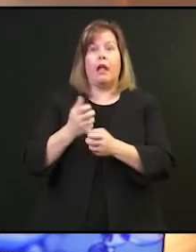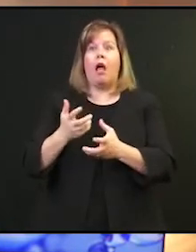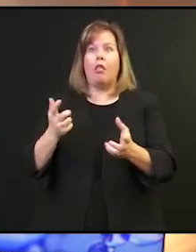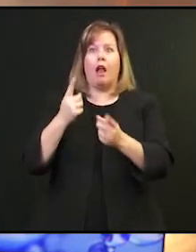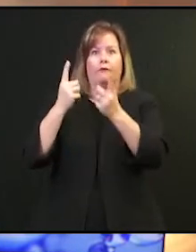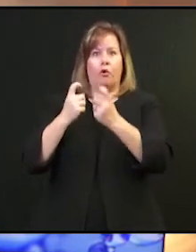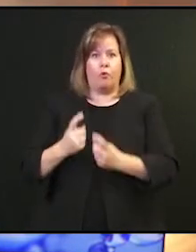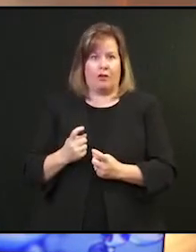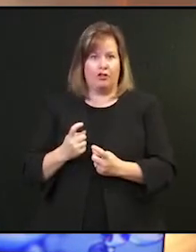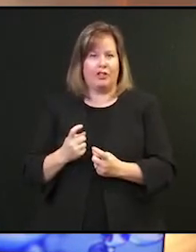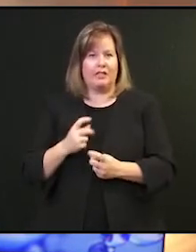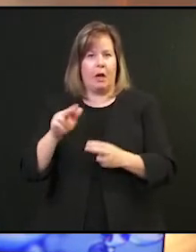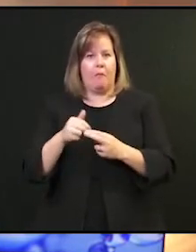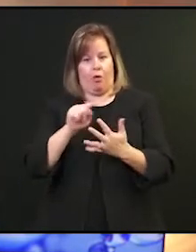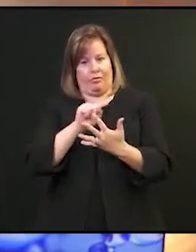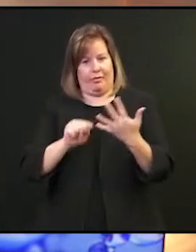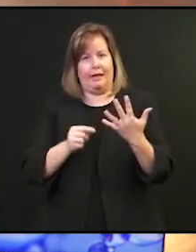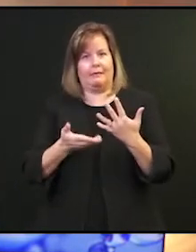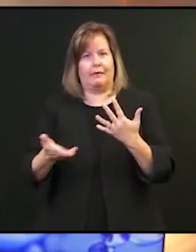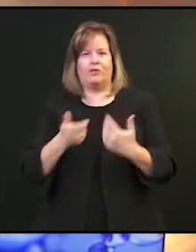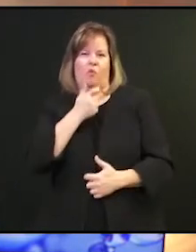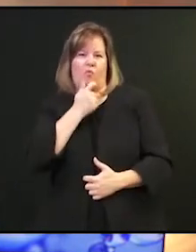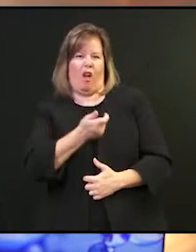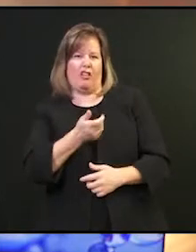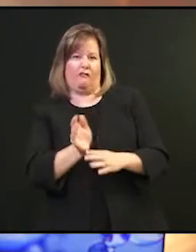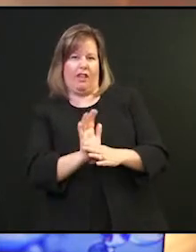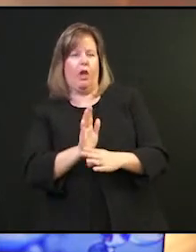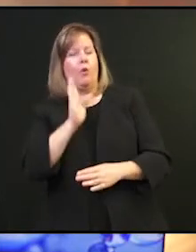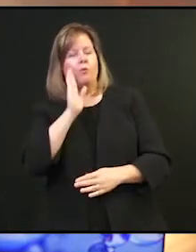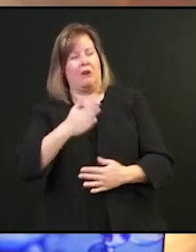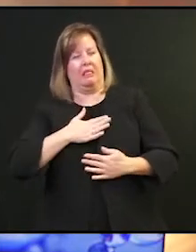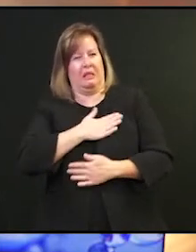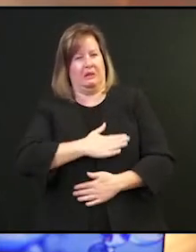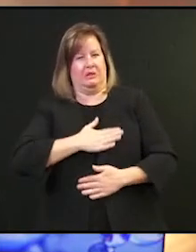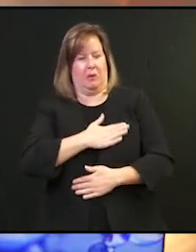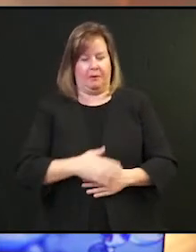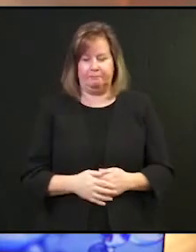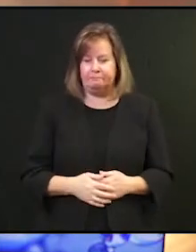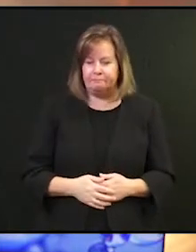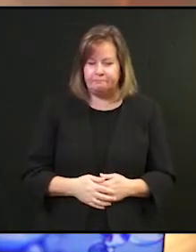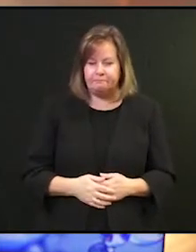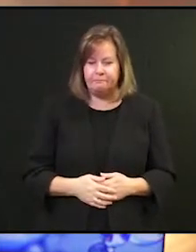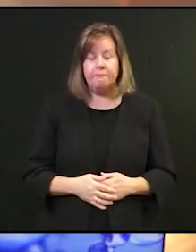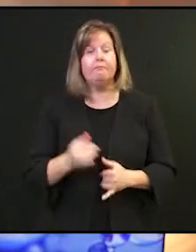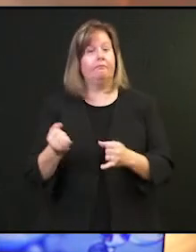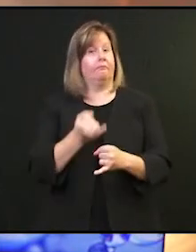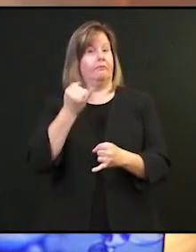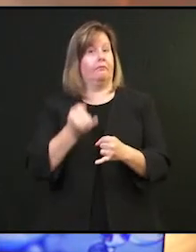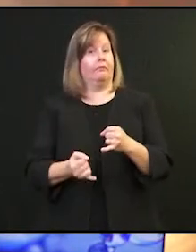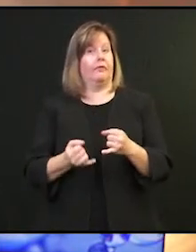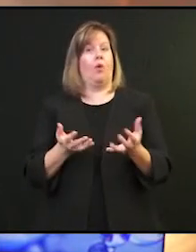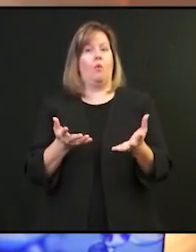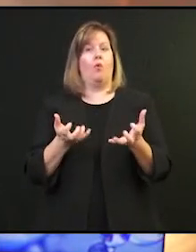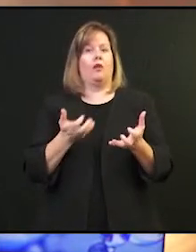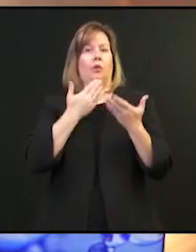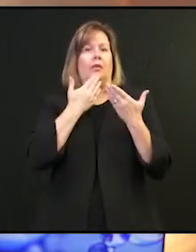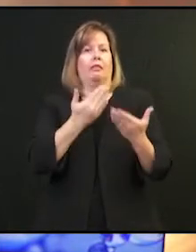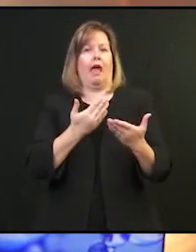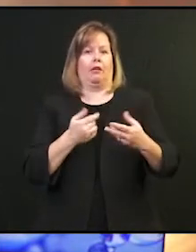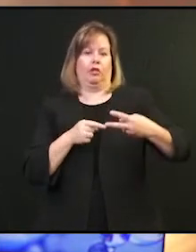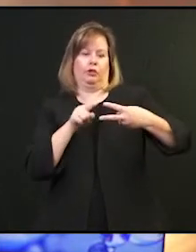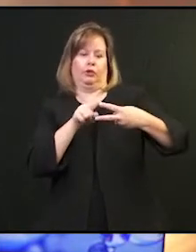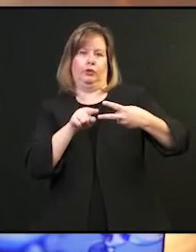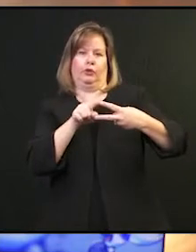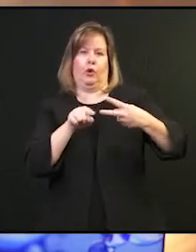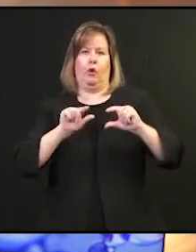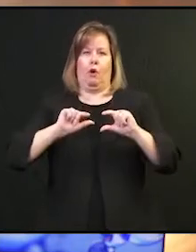watch that video. I think you'll enjoy it. Finally, I want to say a word of thanks to two groups of employees in our community who mean